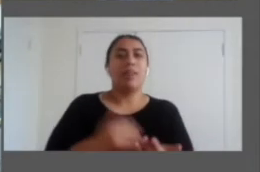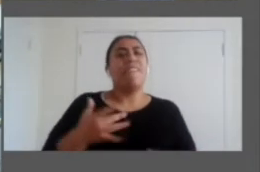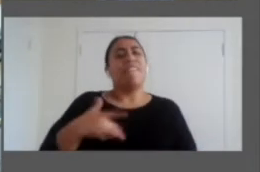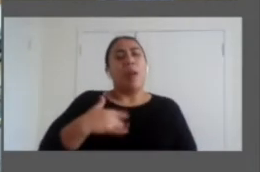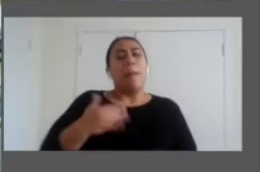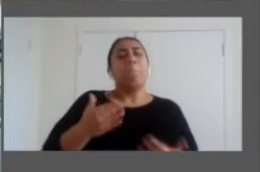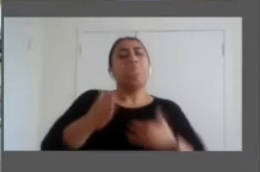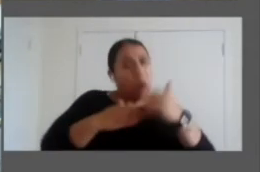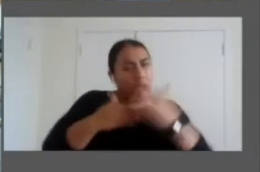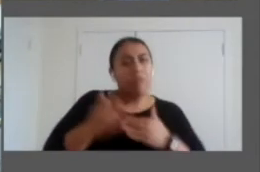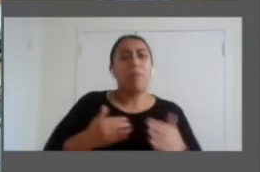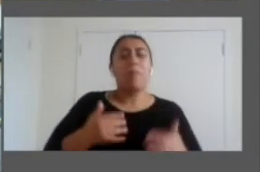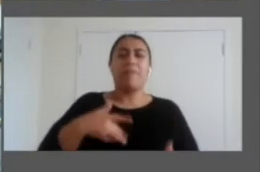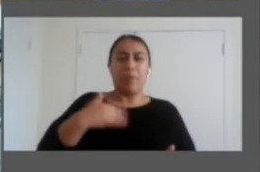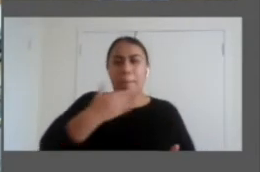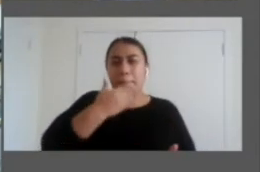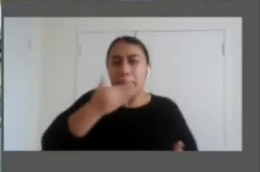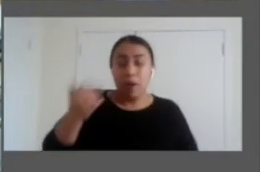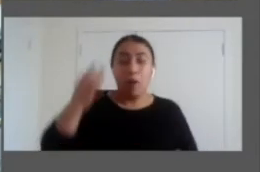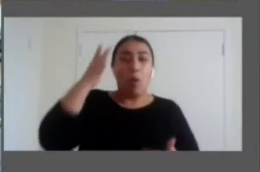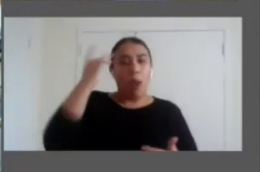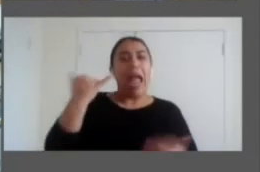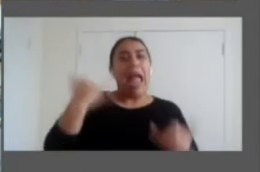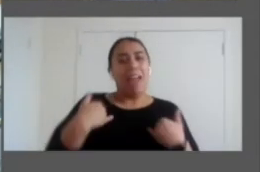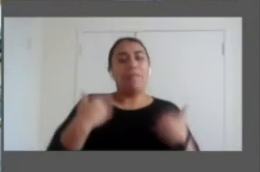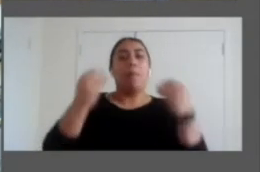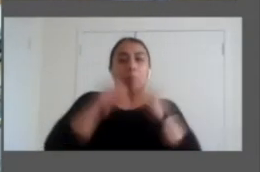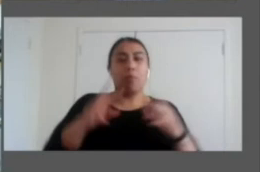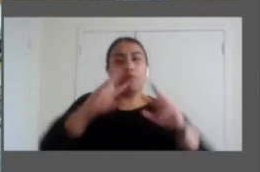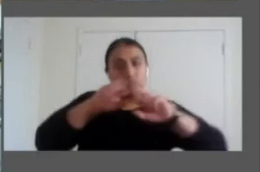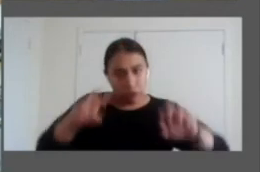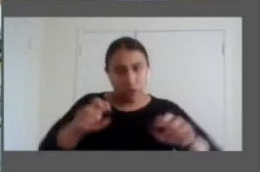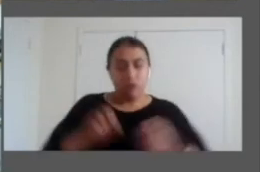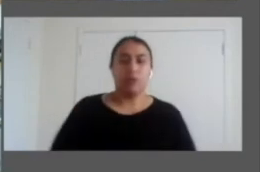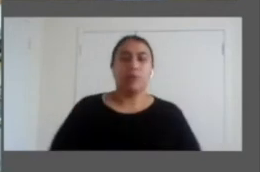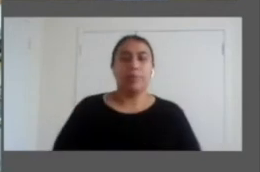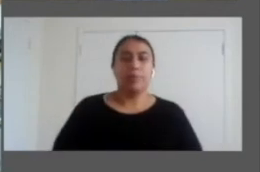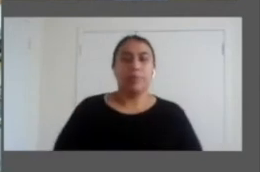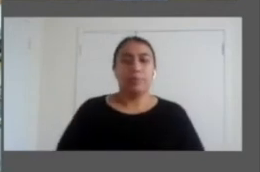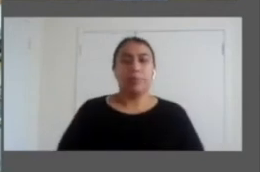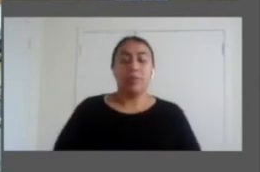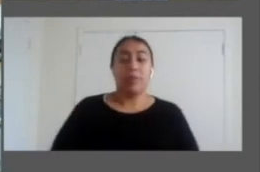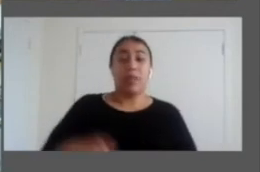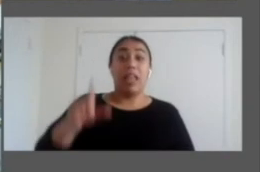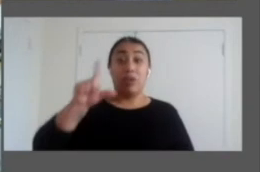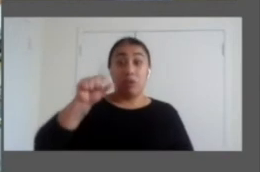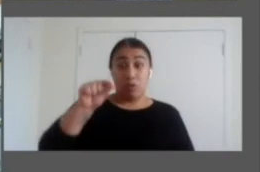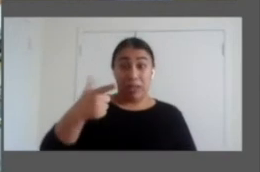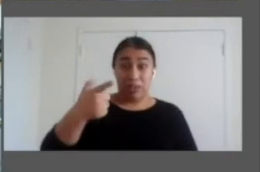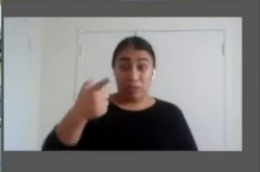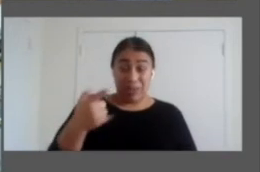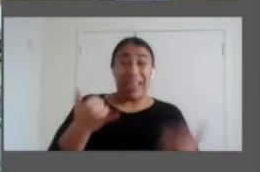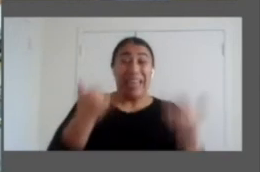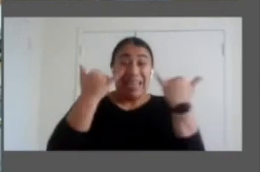public. People used to whisper about it, but now it's more commonly accepted and more people recognize the benefit that it's